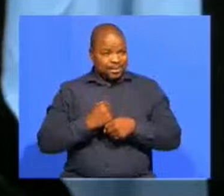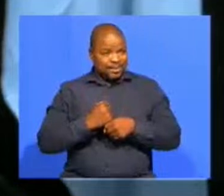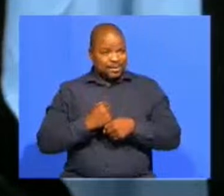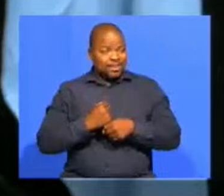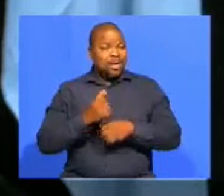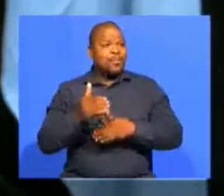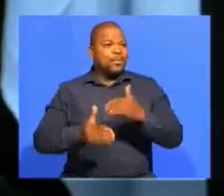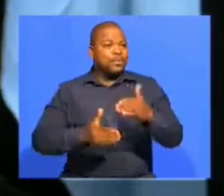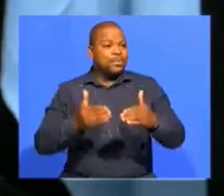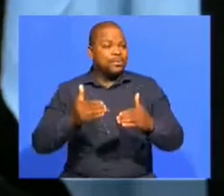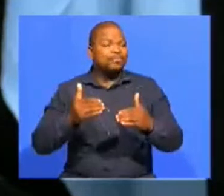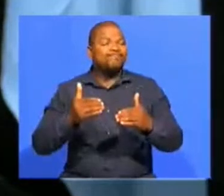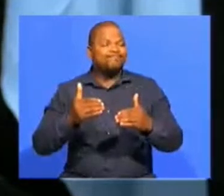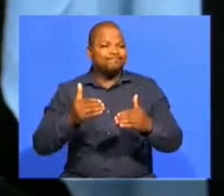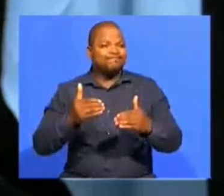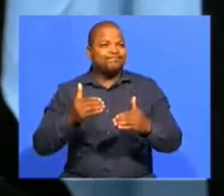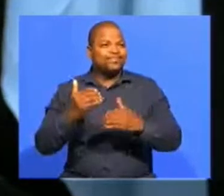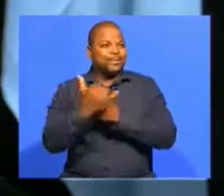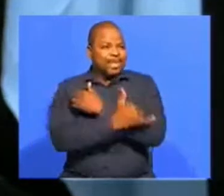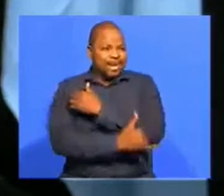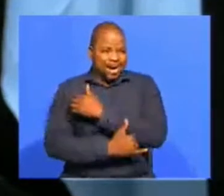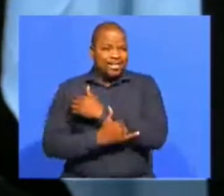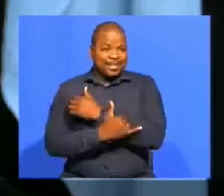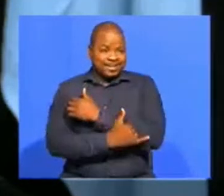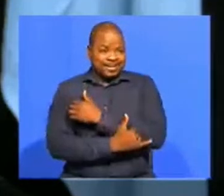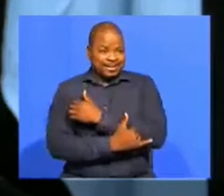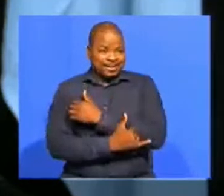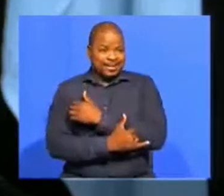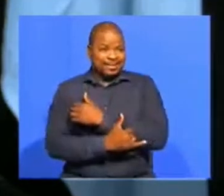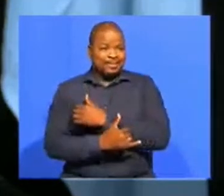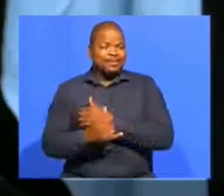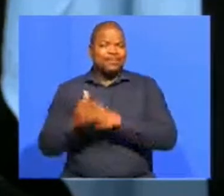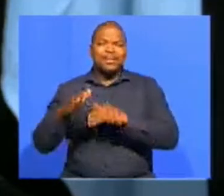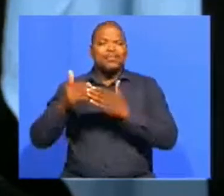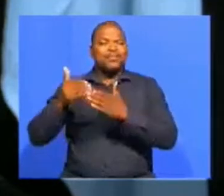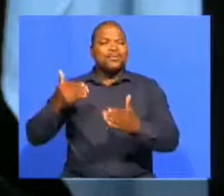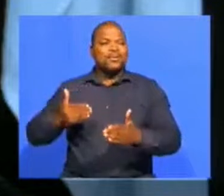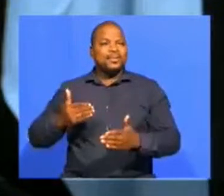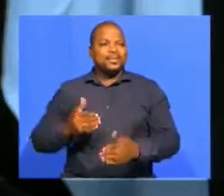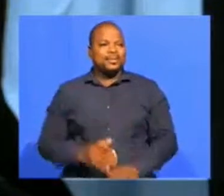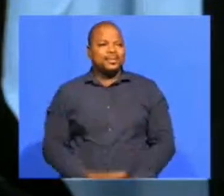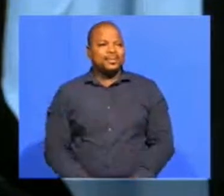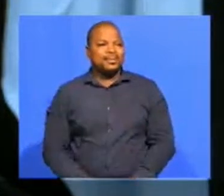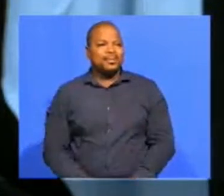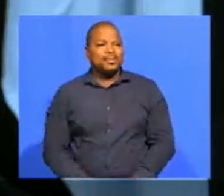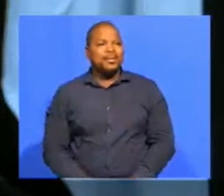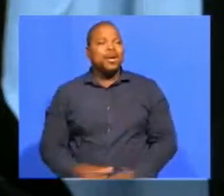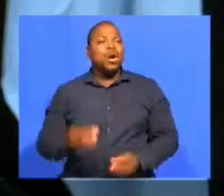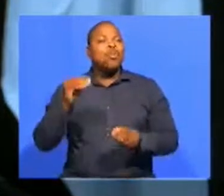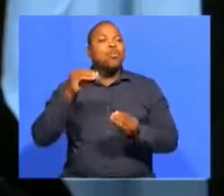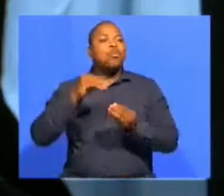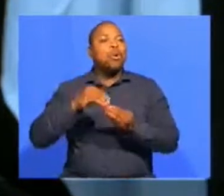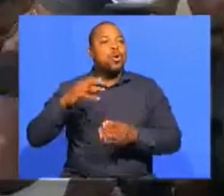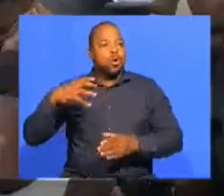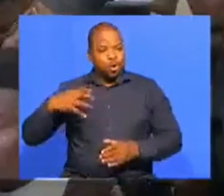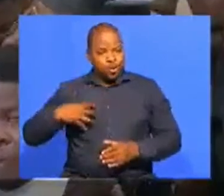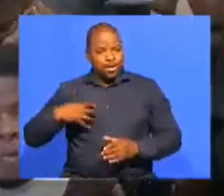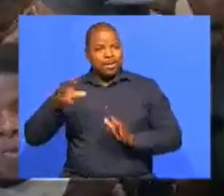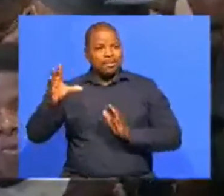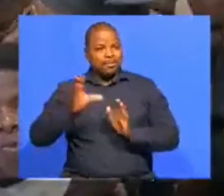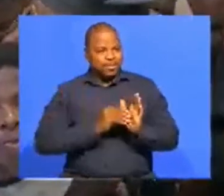decision-making process of governance in the country than ever before. We've had more women